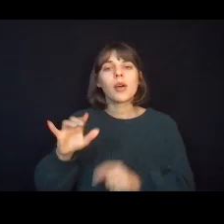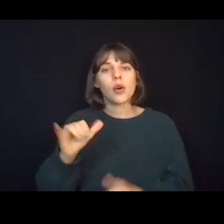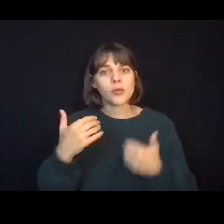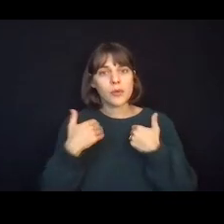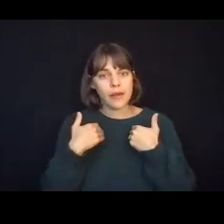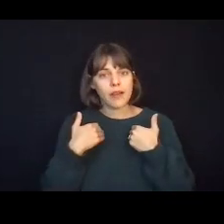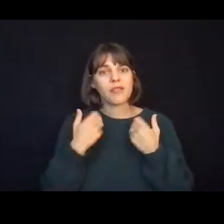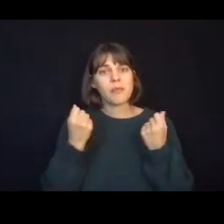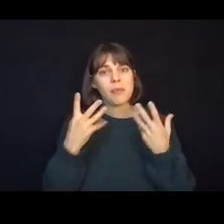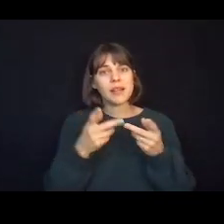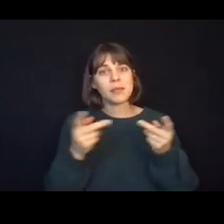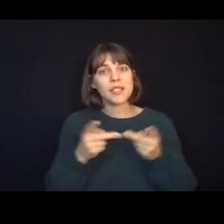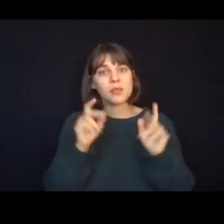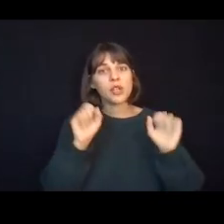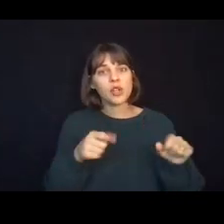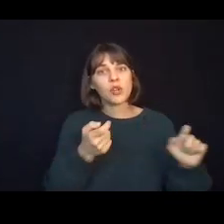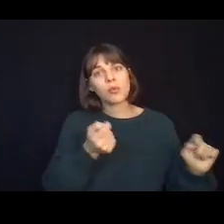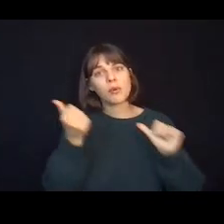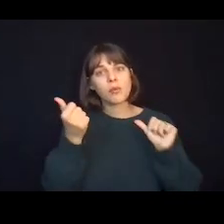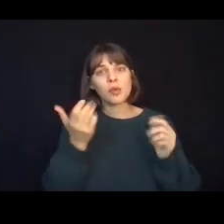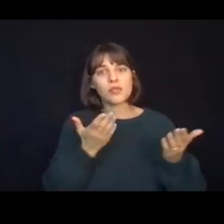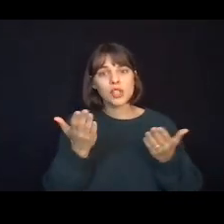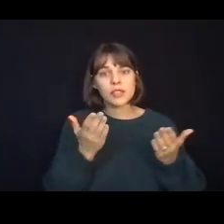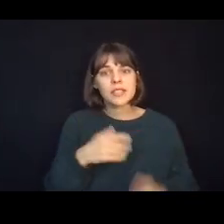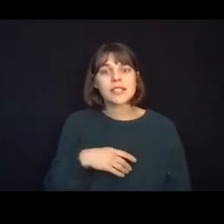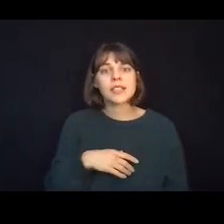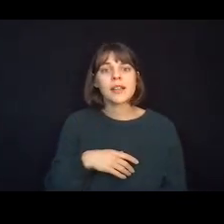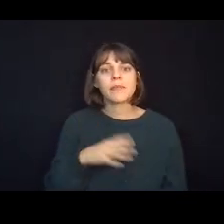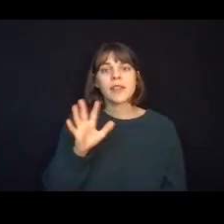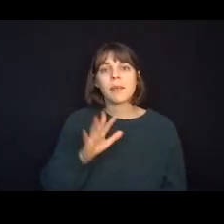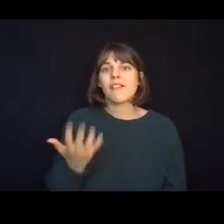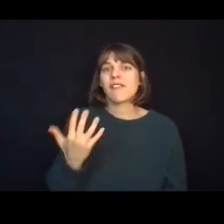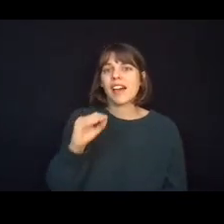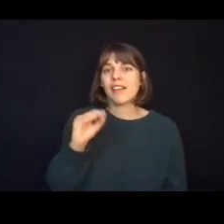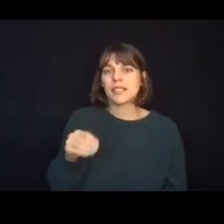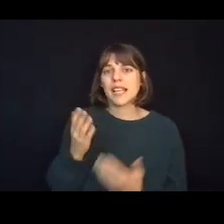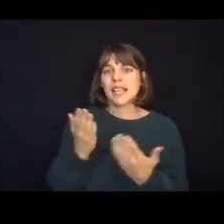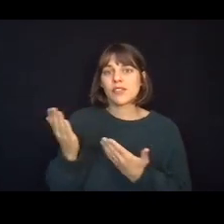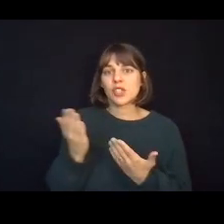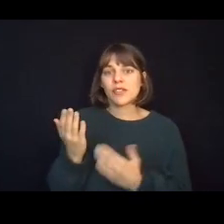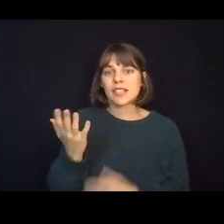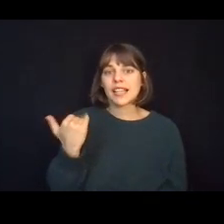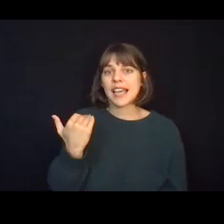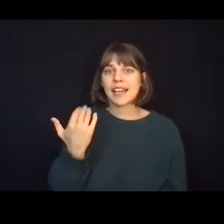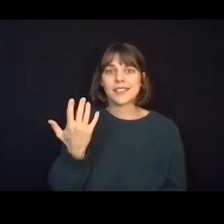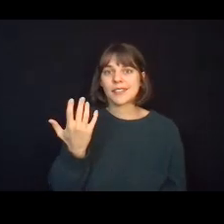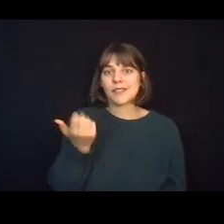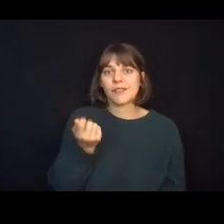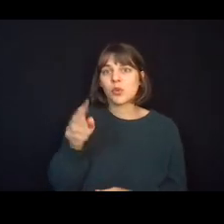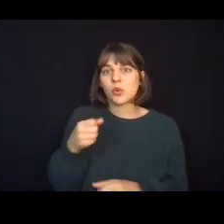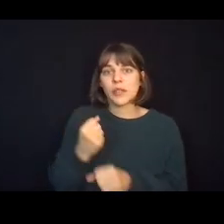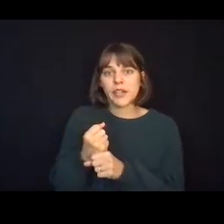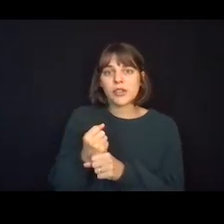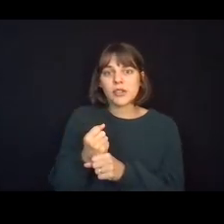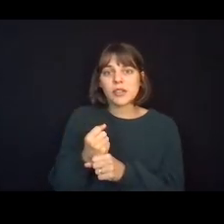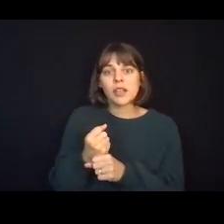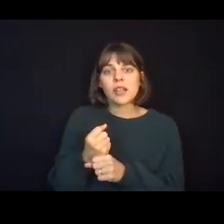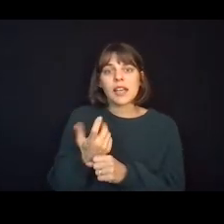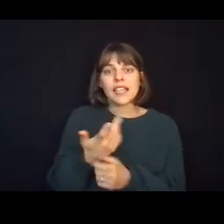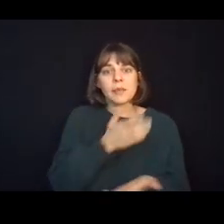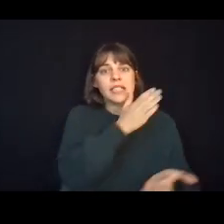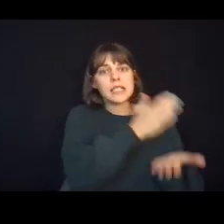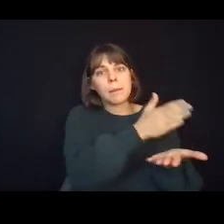remove service. About 5% of our service in the past X years has been taken out because of hiring. We're fully hired up now. So we have an opportunity to